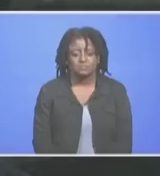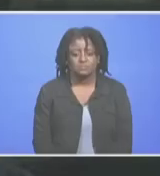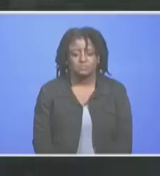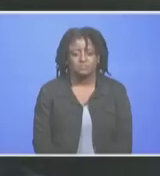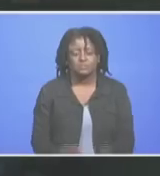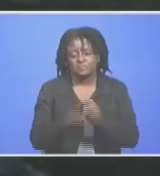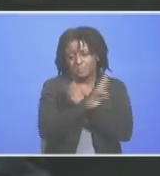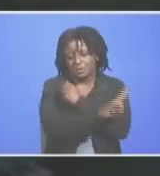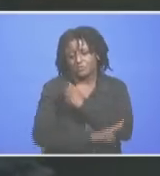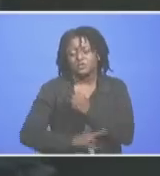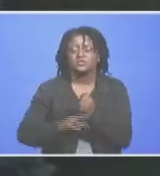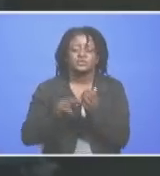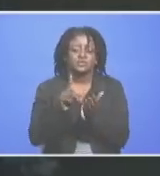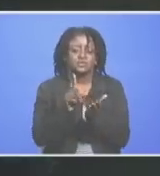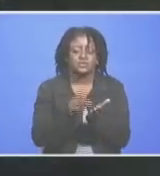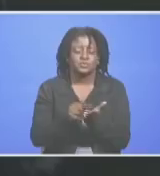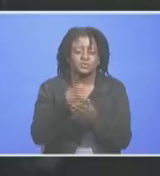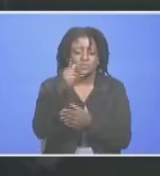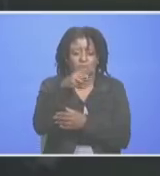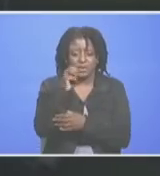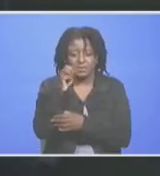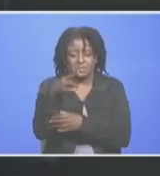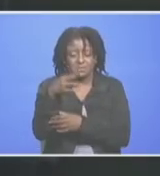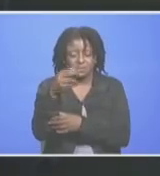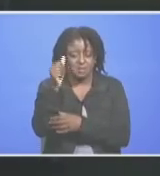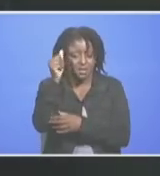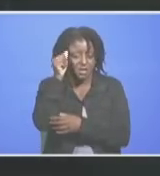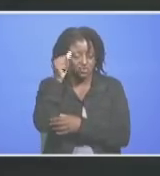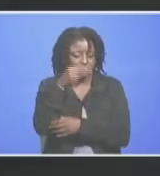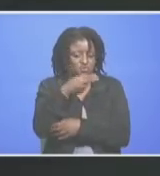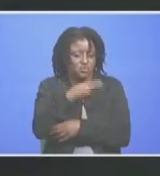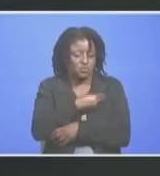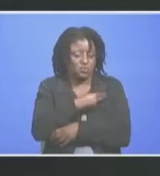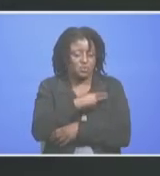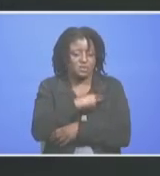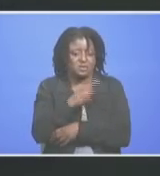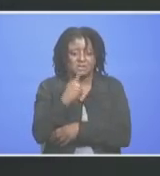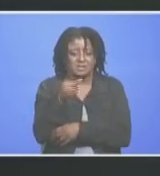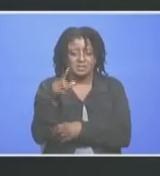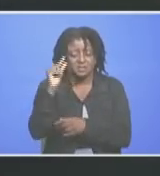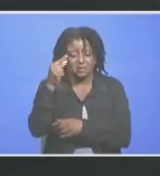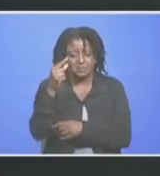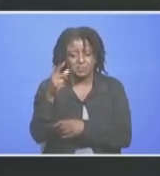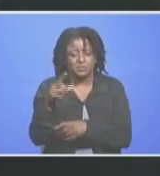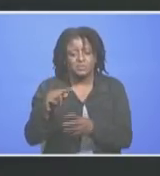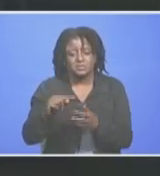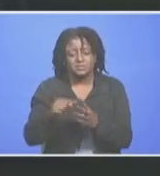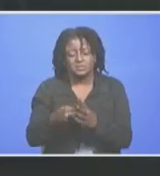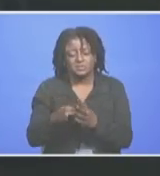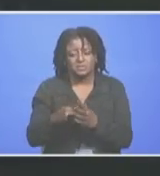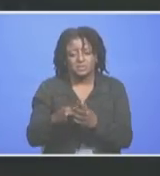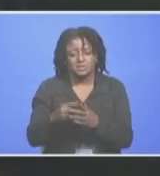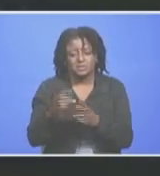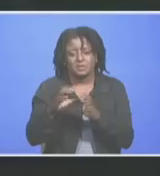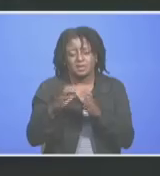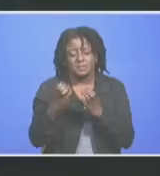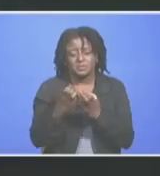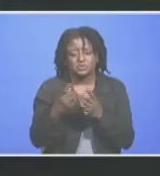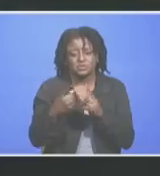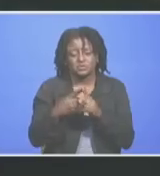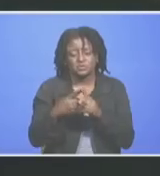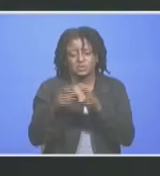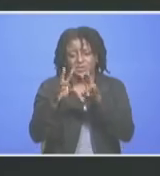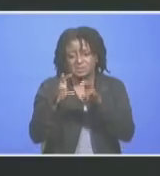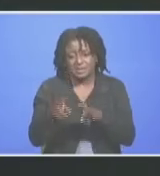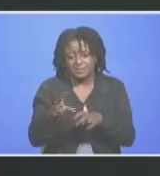In regional news tonight, Prime Minister Andrew Holness says his government will be launching a commission shortly to examine and find